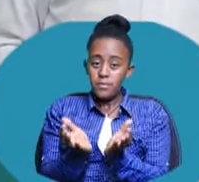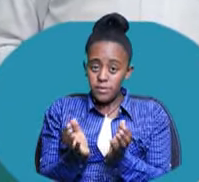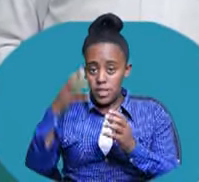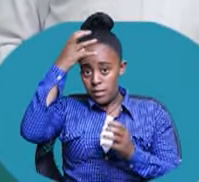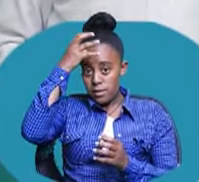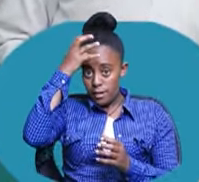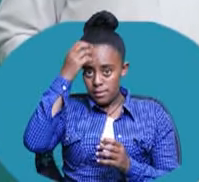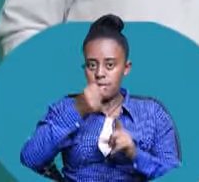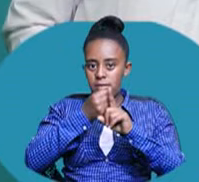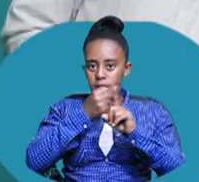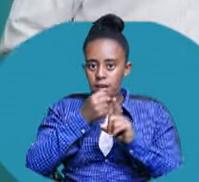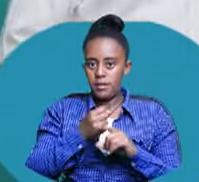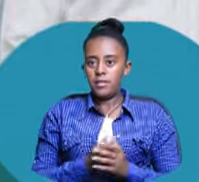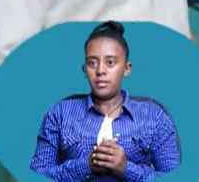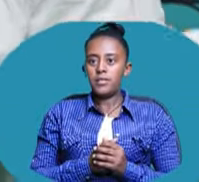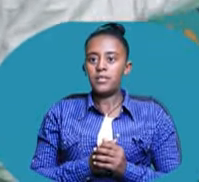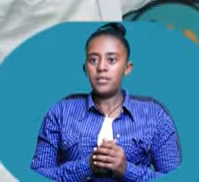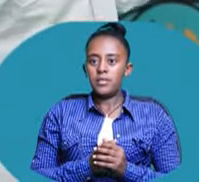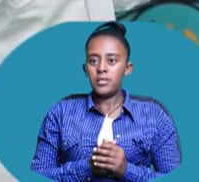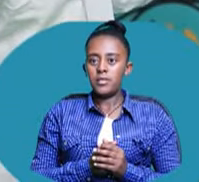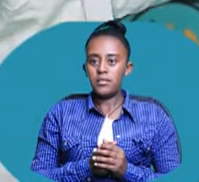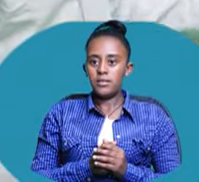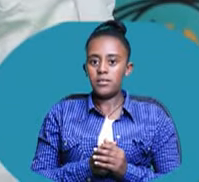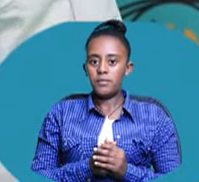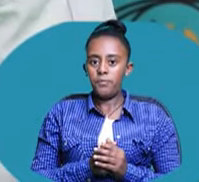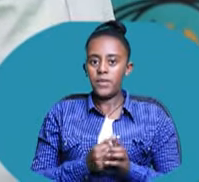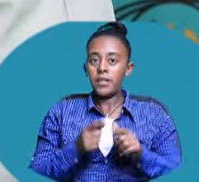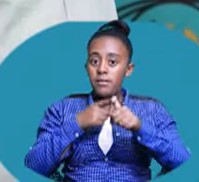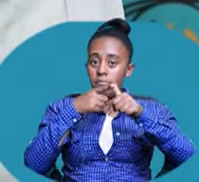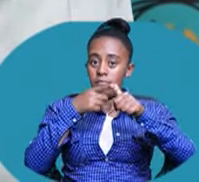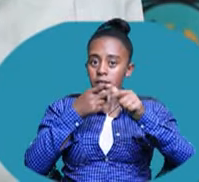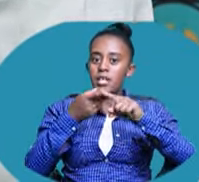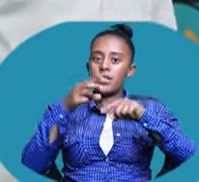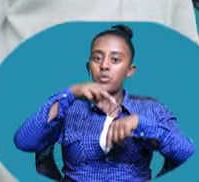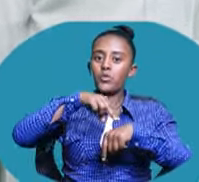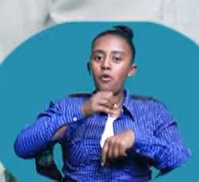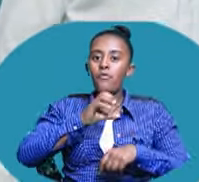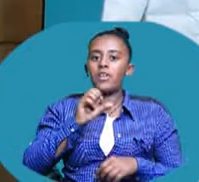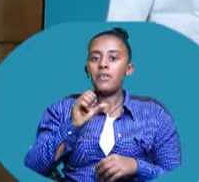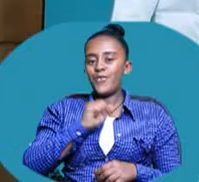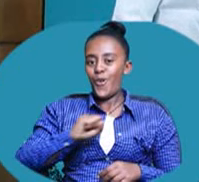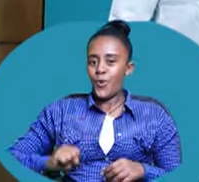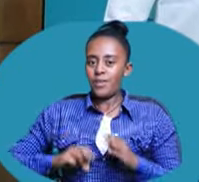route. The first lesson, restoration of Solomonic dynasty.